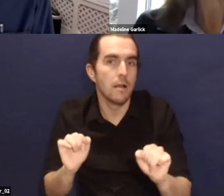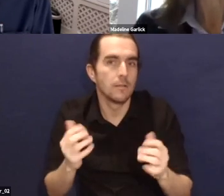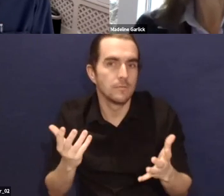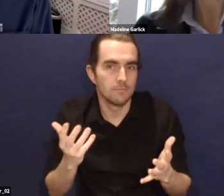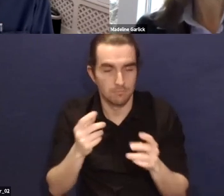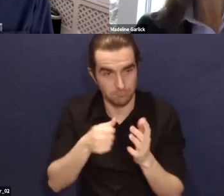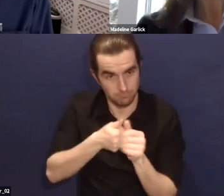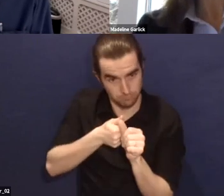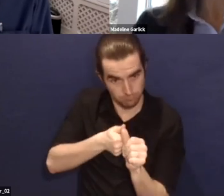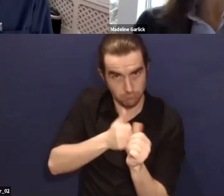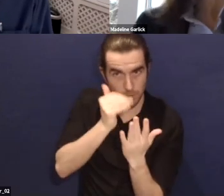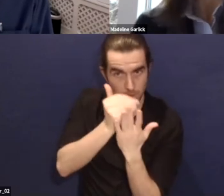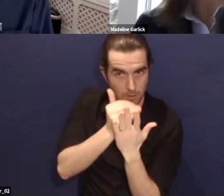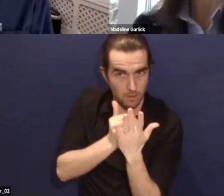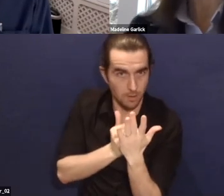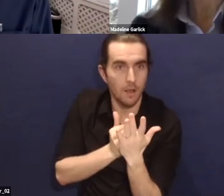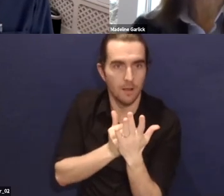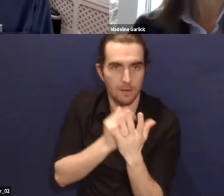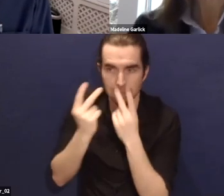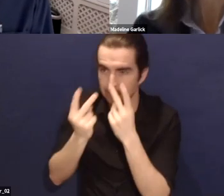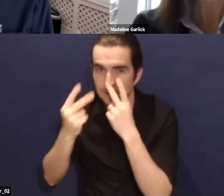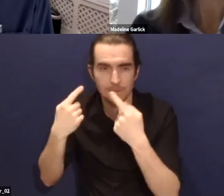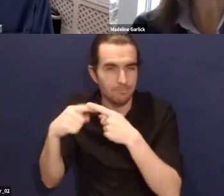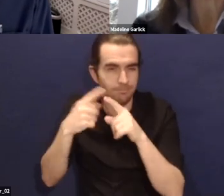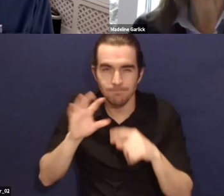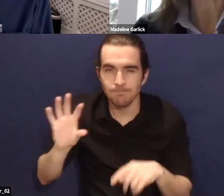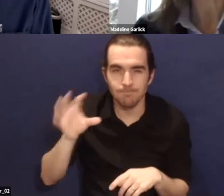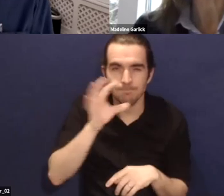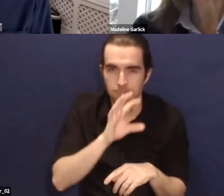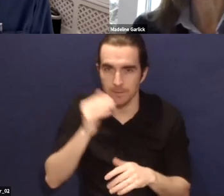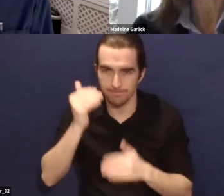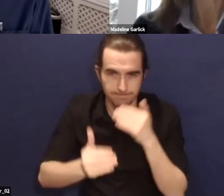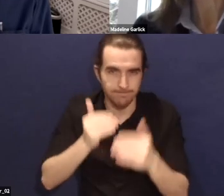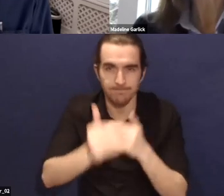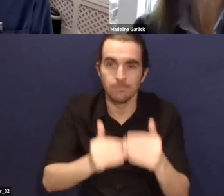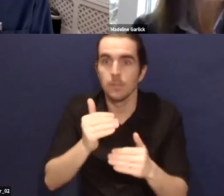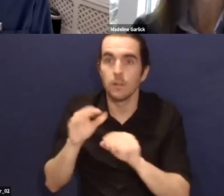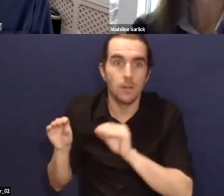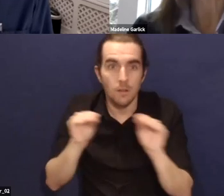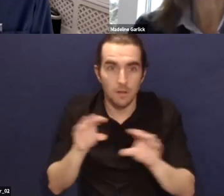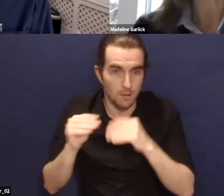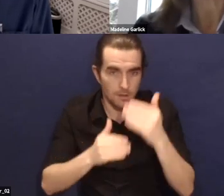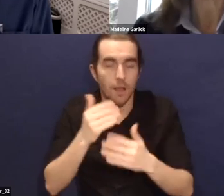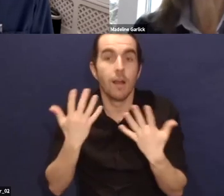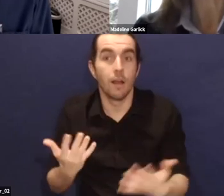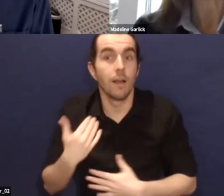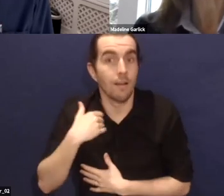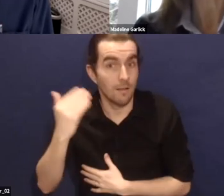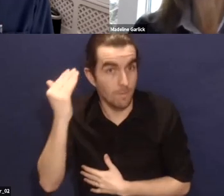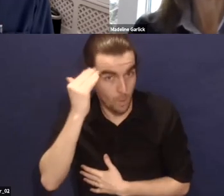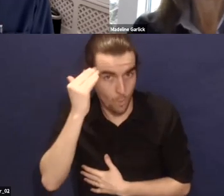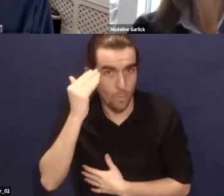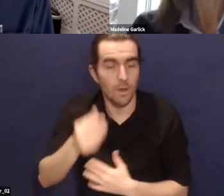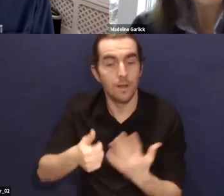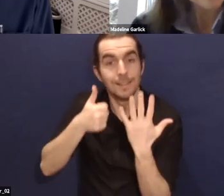now we know that at least 61 states are operating fully their asylum procedures, while some 50 are doing so on a partial